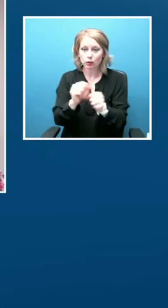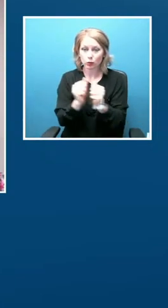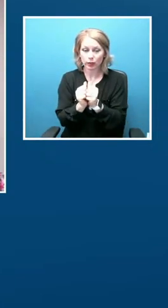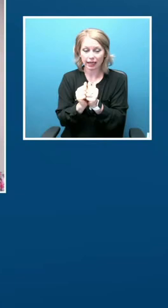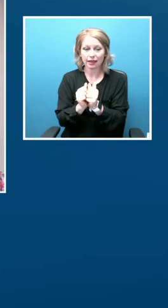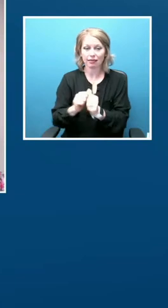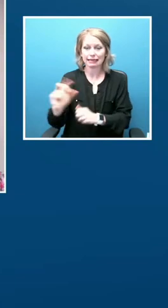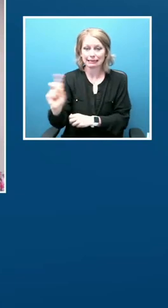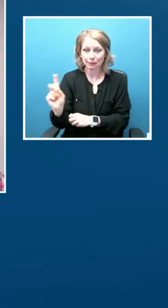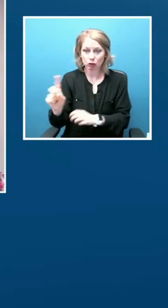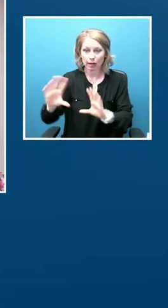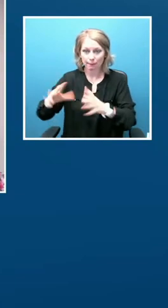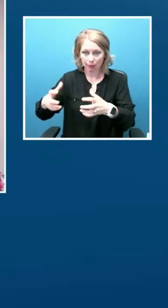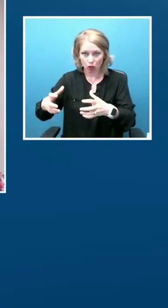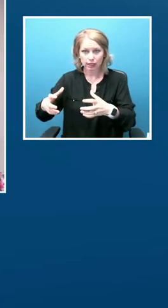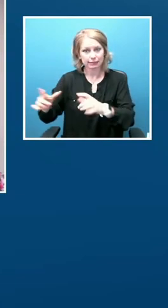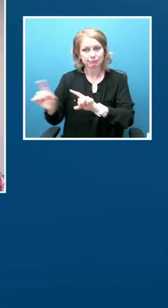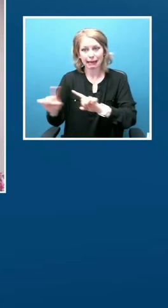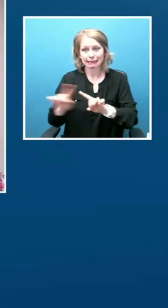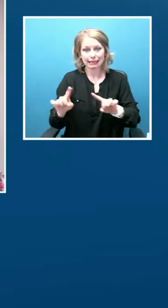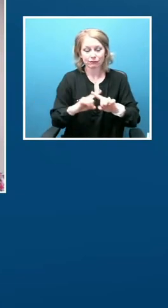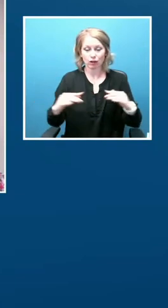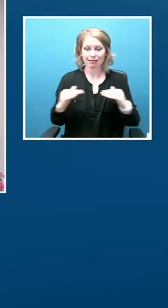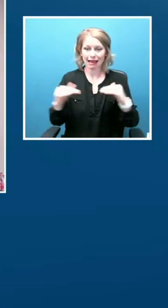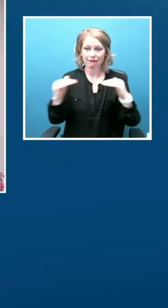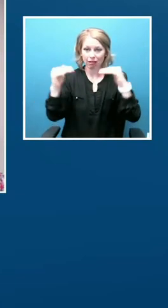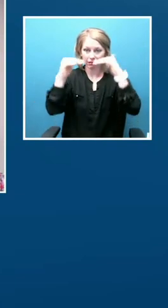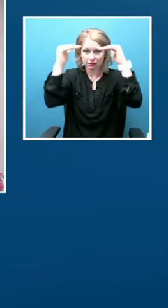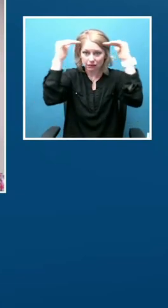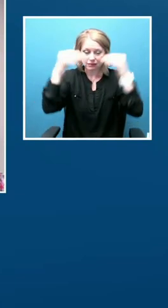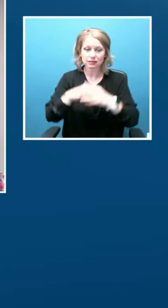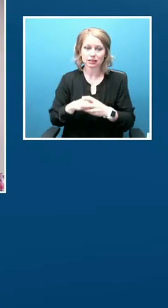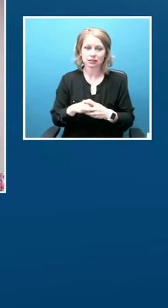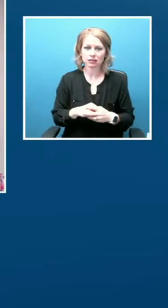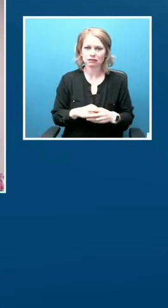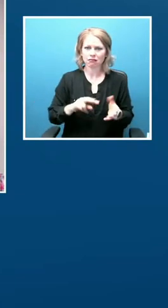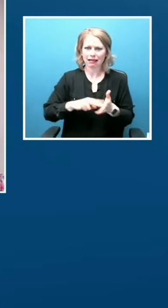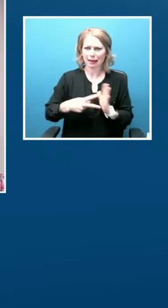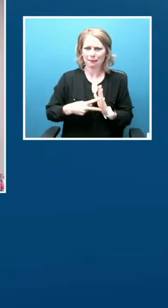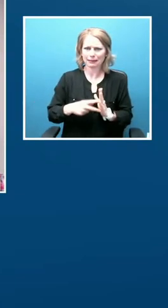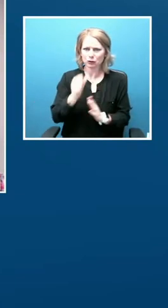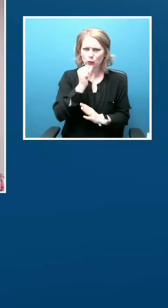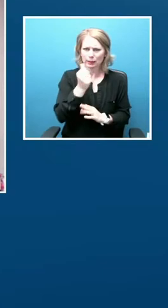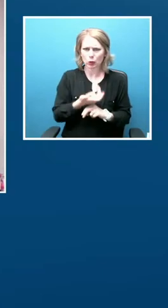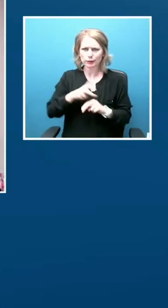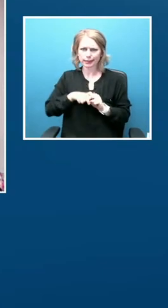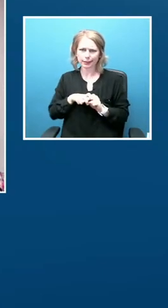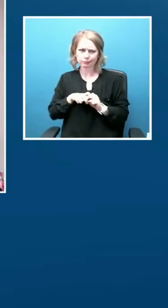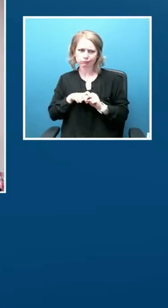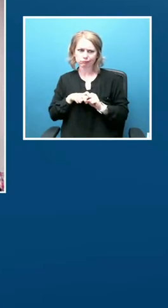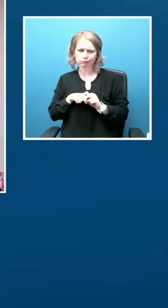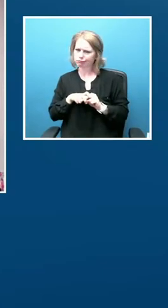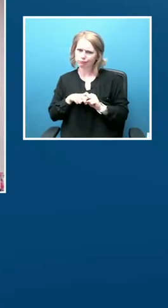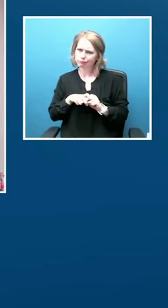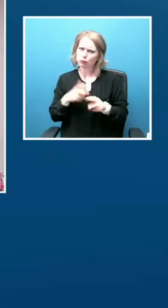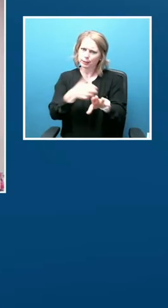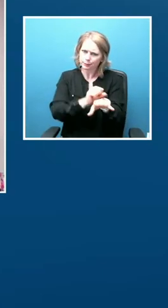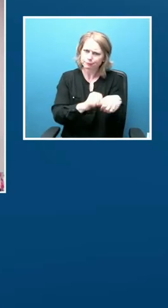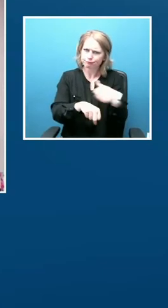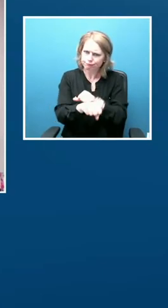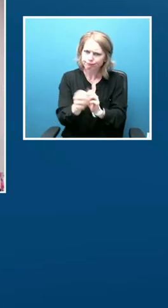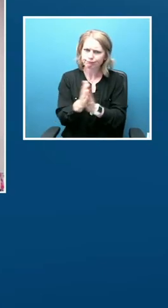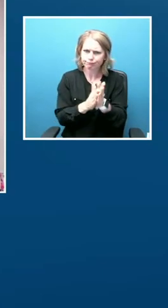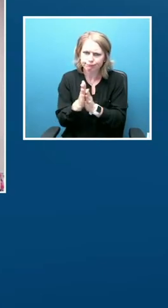different levels. And it's a partnership to where we don't sit on the sidelines. We come, we get involved. And so